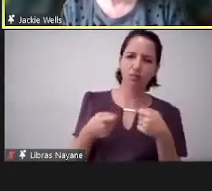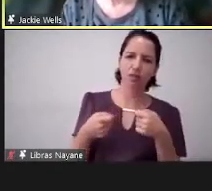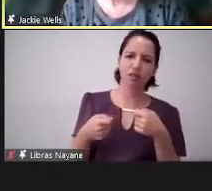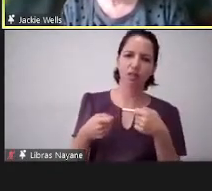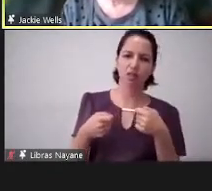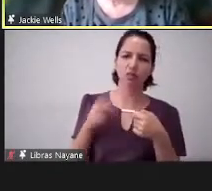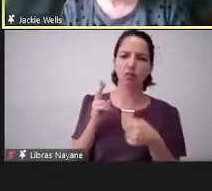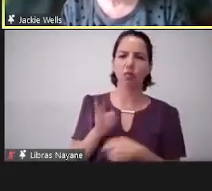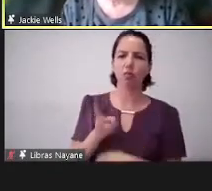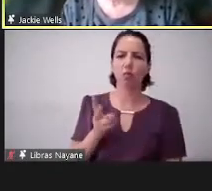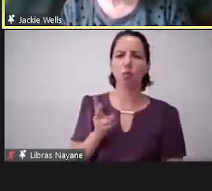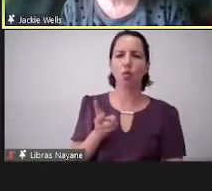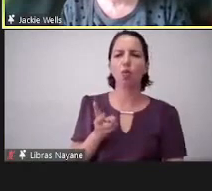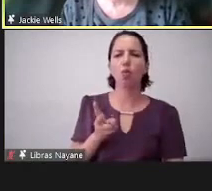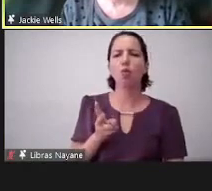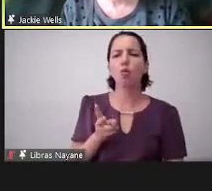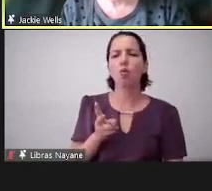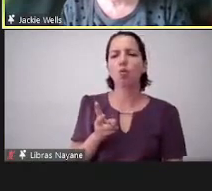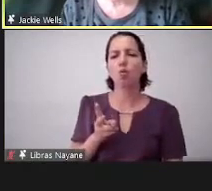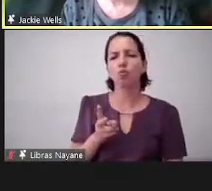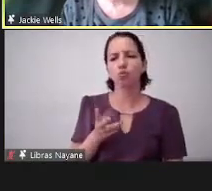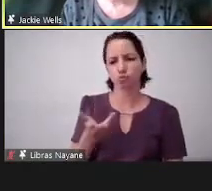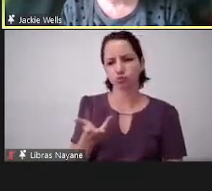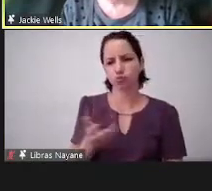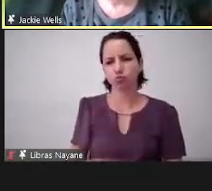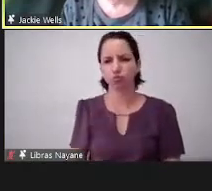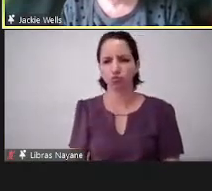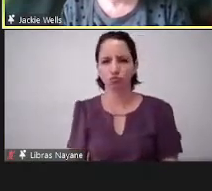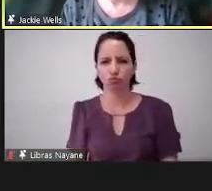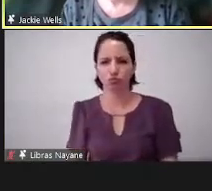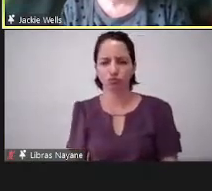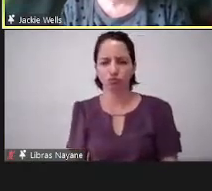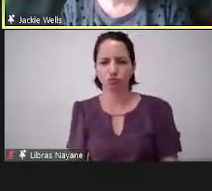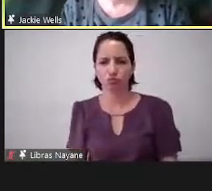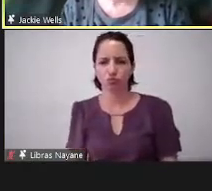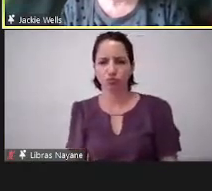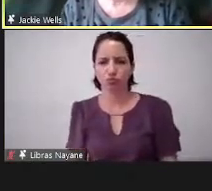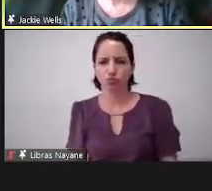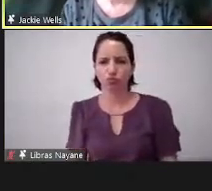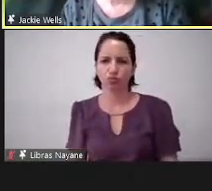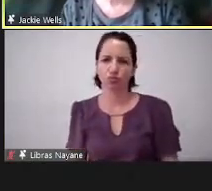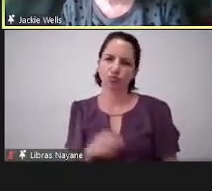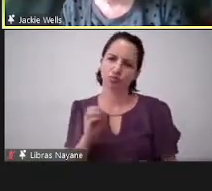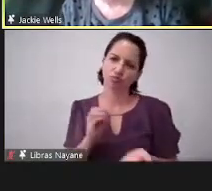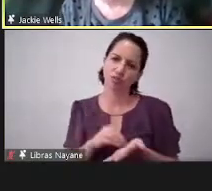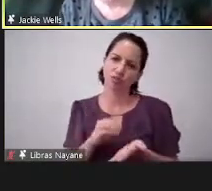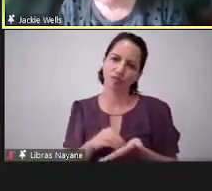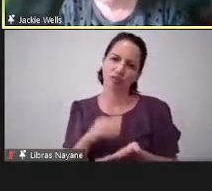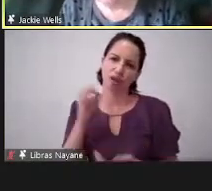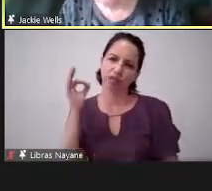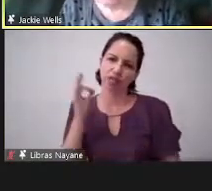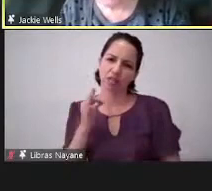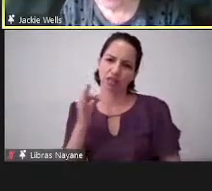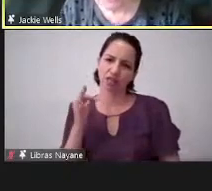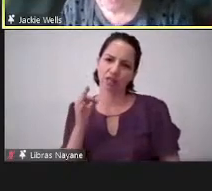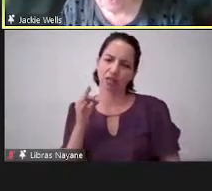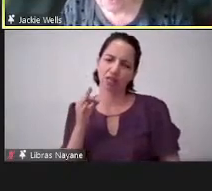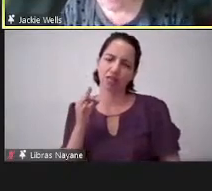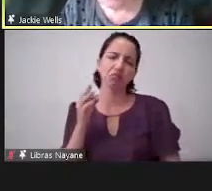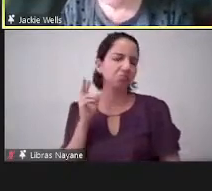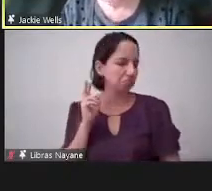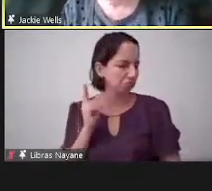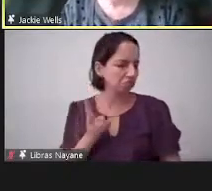for savers, schemes, and employers. And it was felt important that savers in particular had